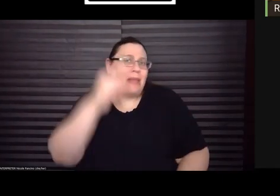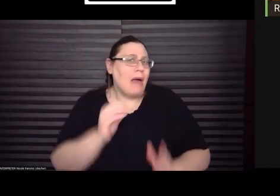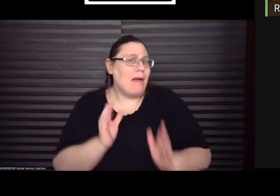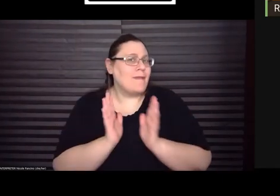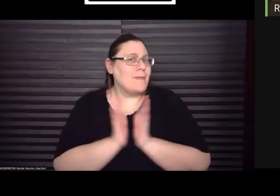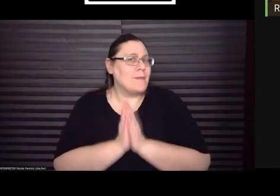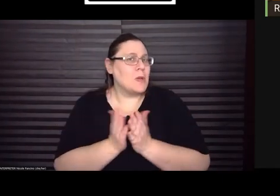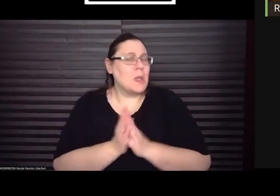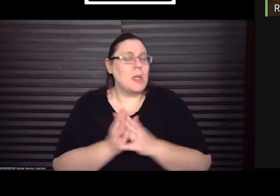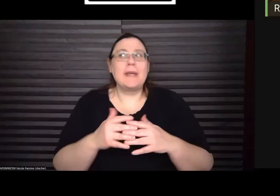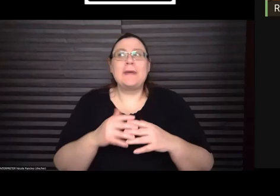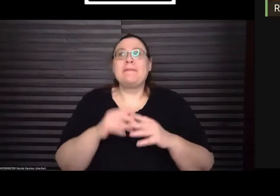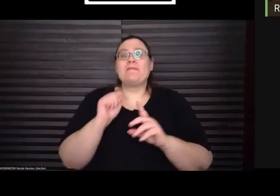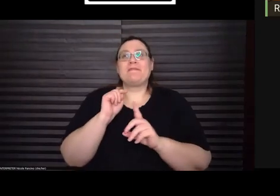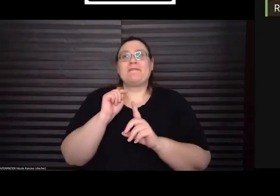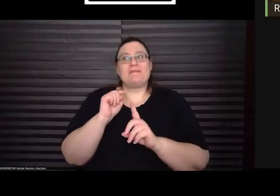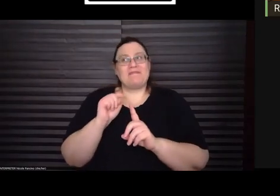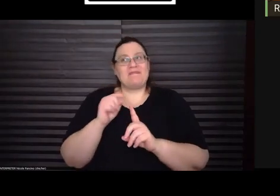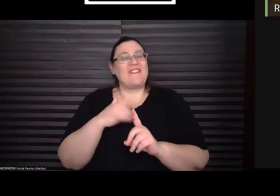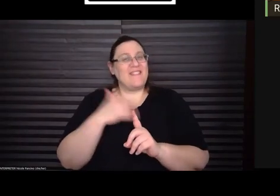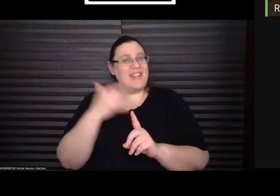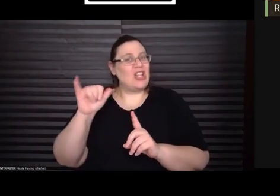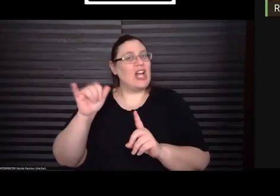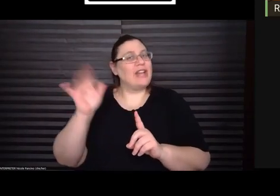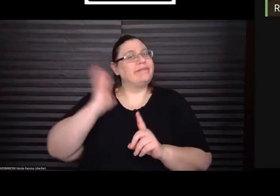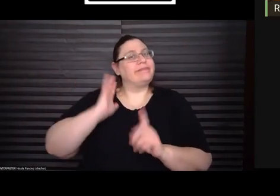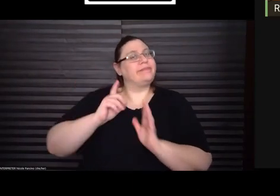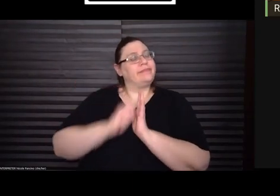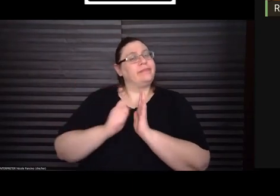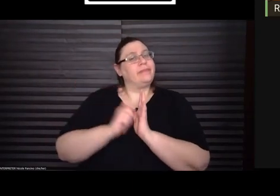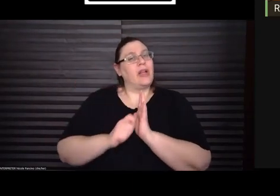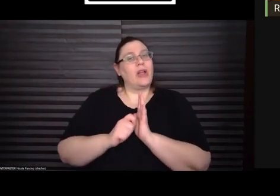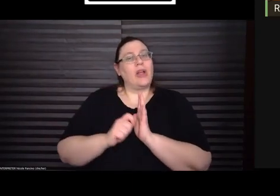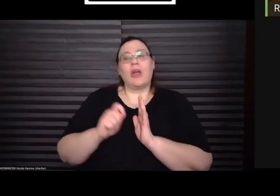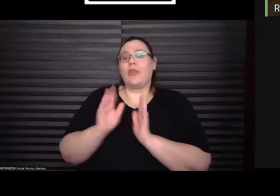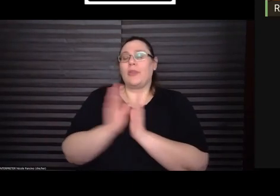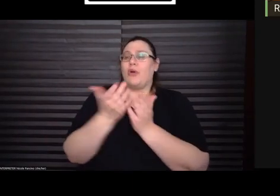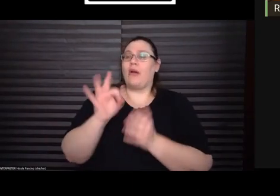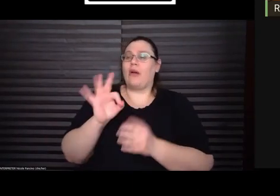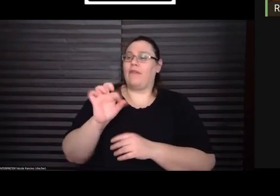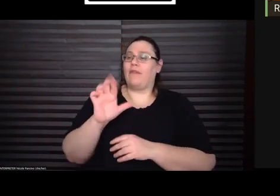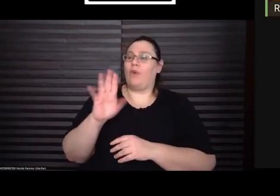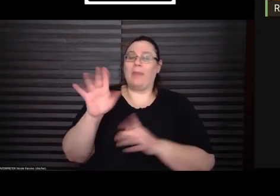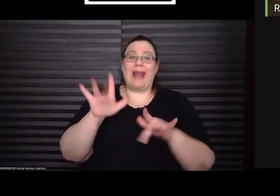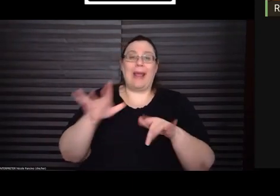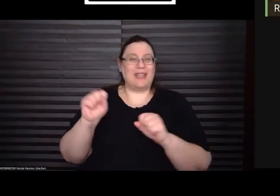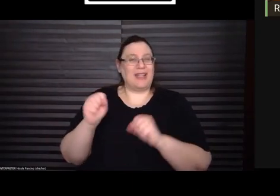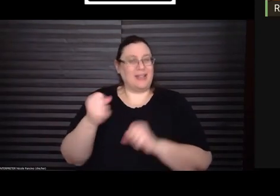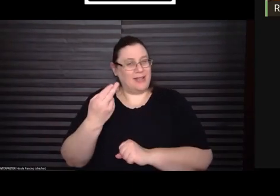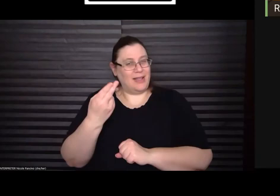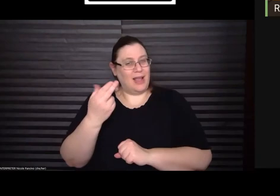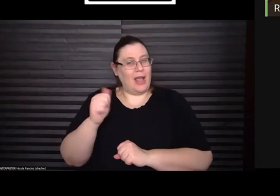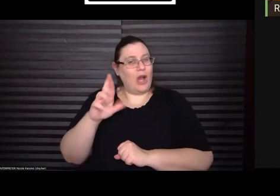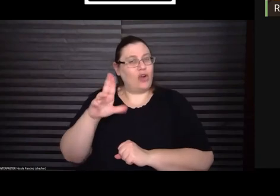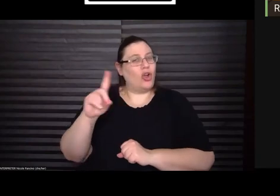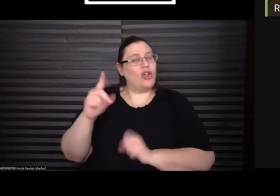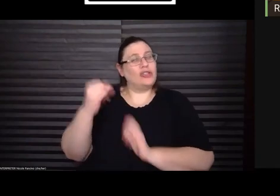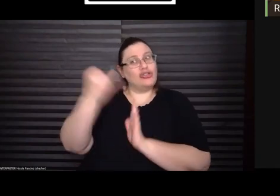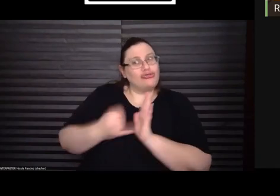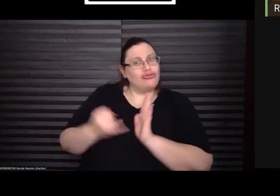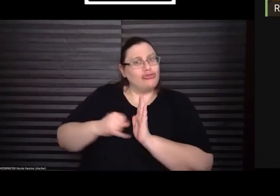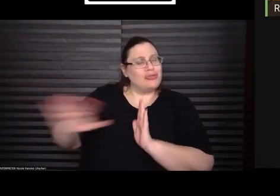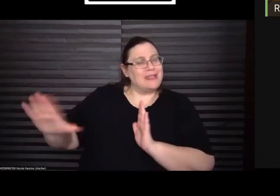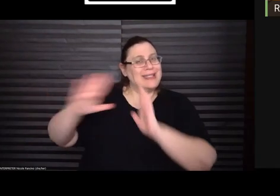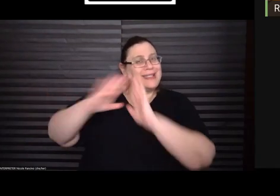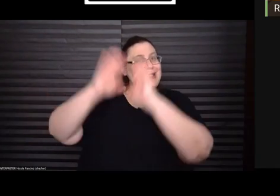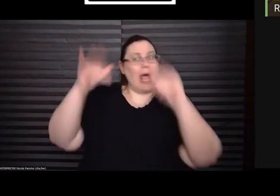And that's kind of what I felt like when I was writing the Book of Form and Emptiness. It was like Harold, you know, kind of drawing